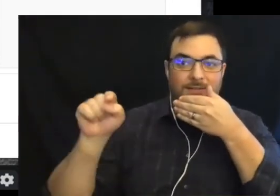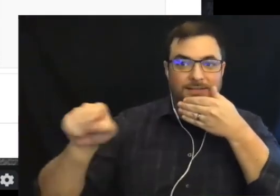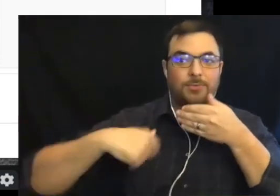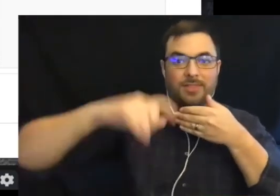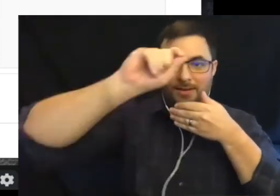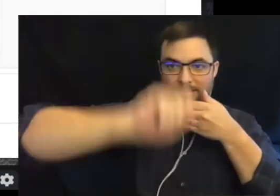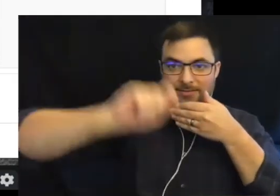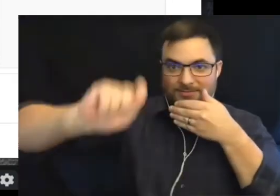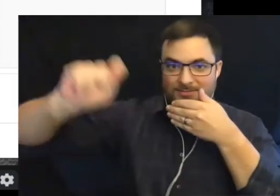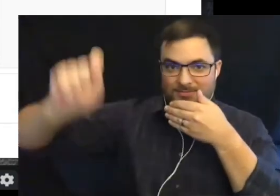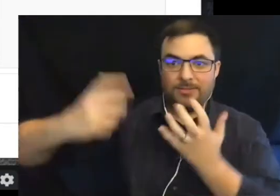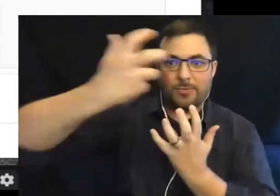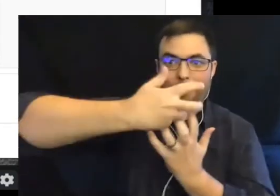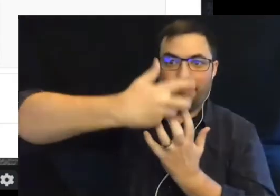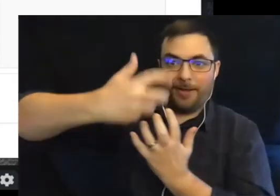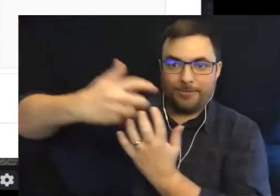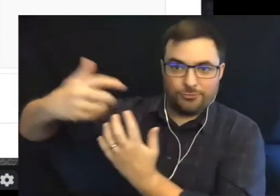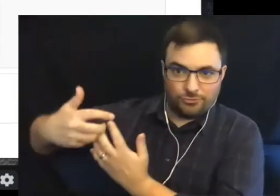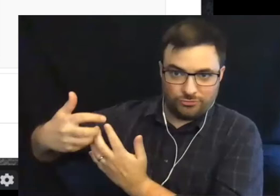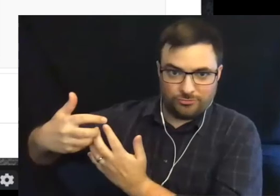drag each picture to its correct sound.